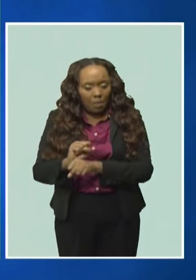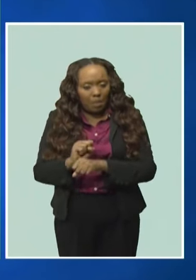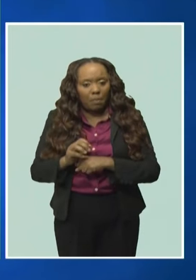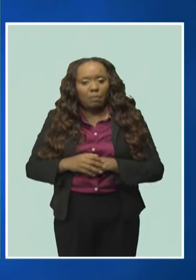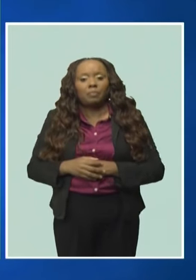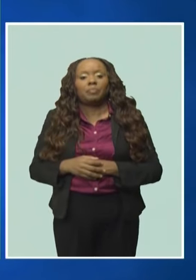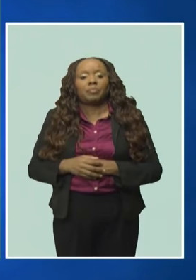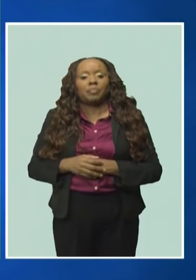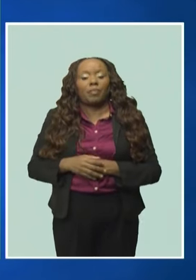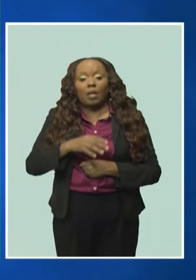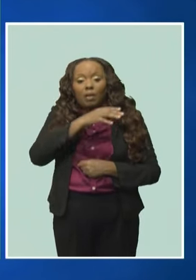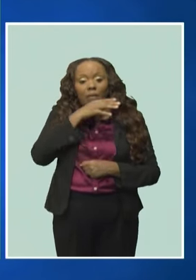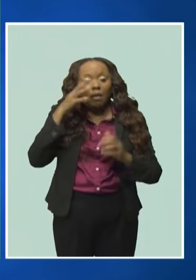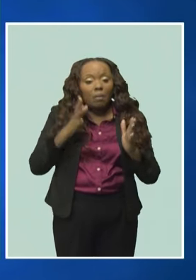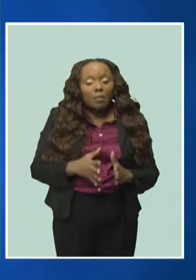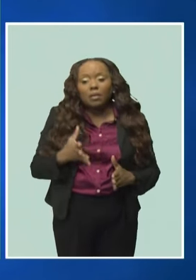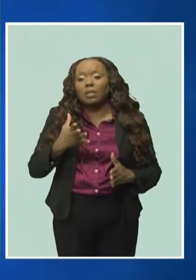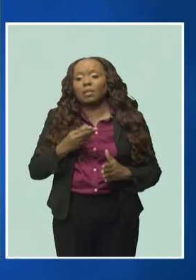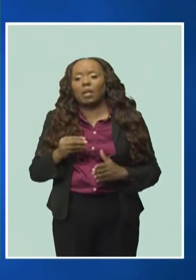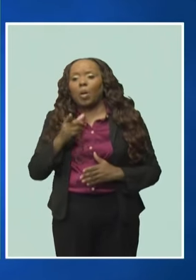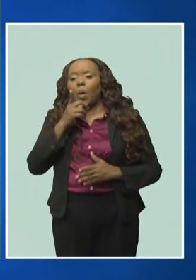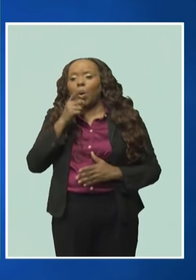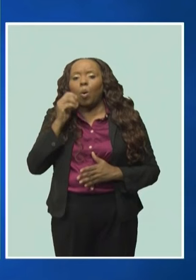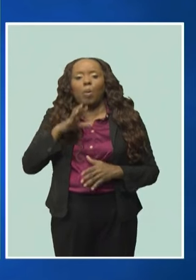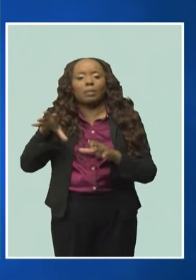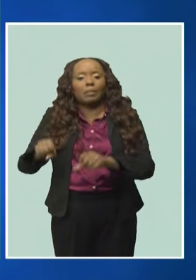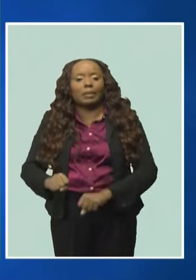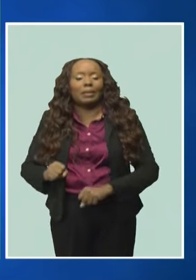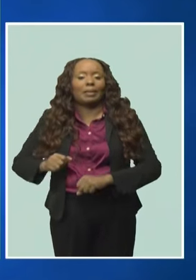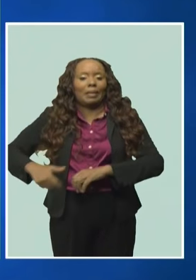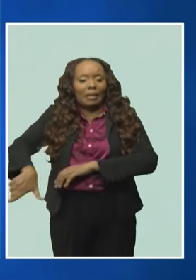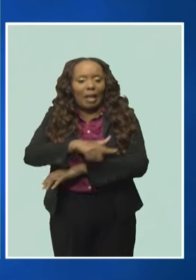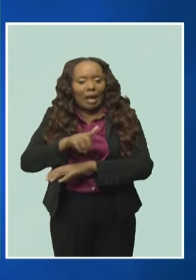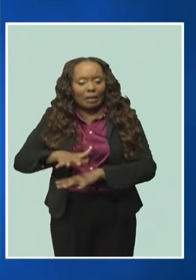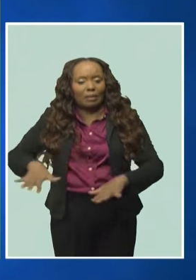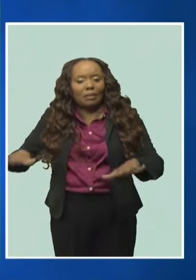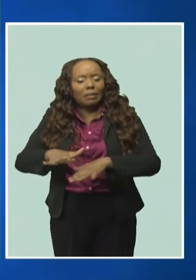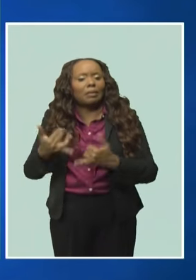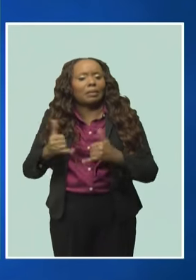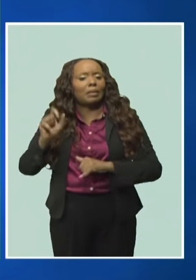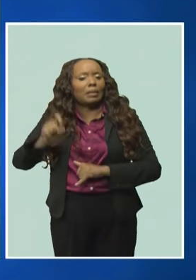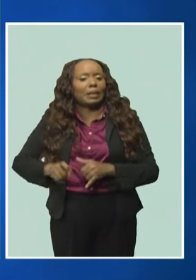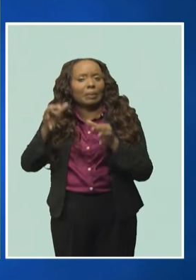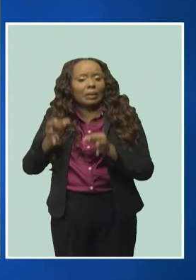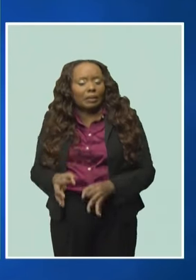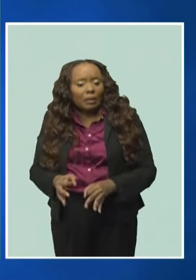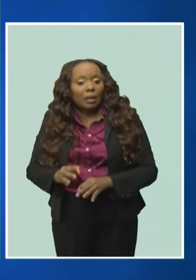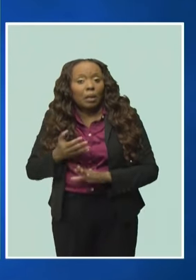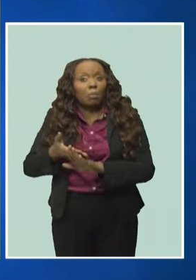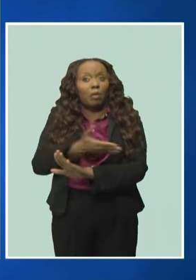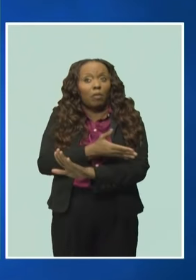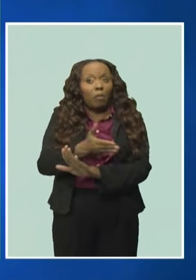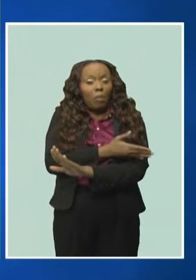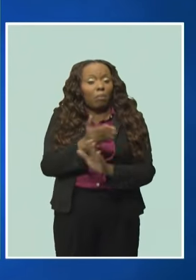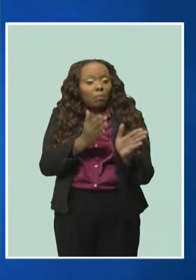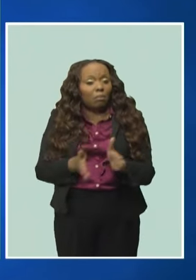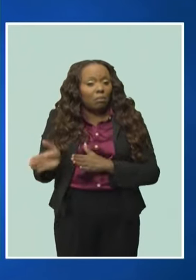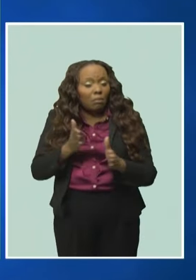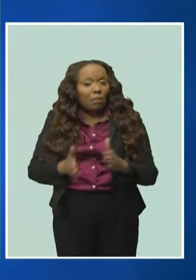the allocation of land still have to be settled. The previous arrangement was